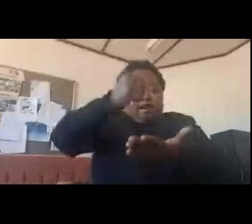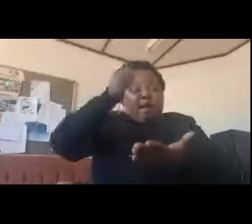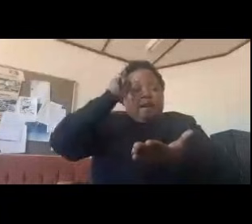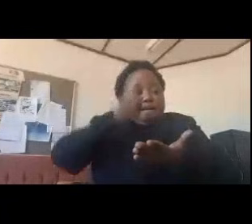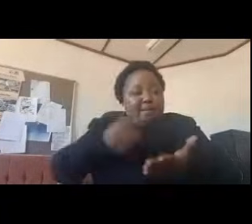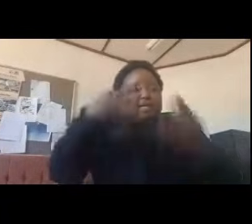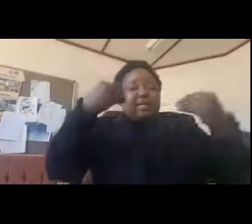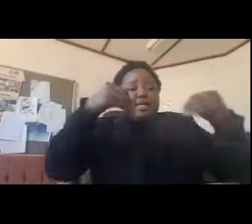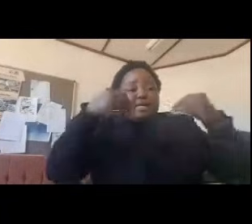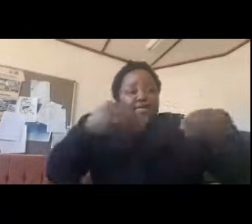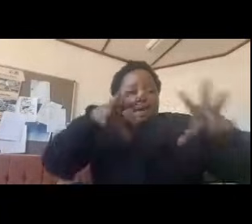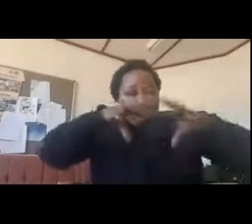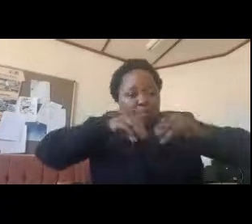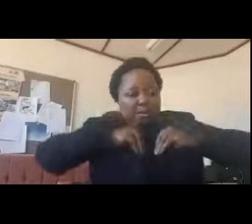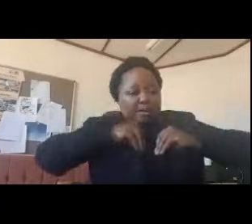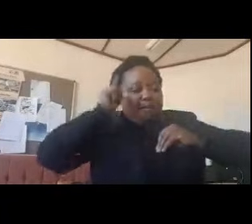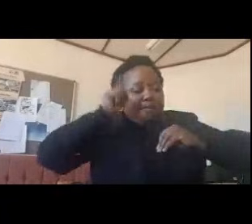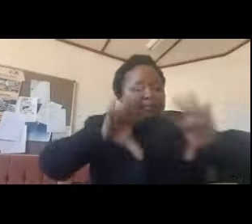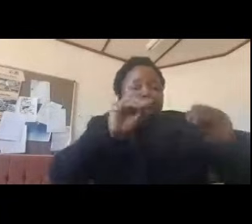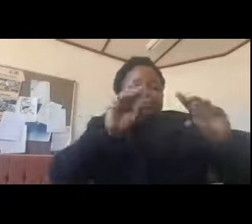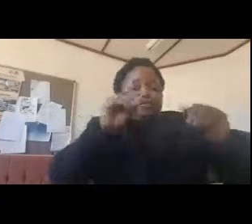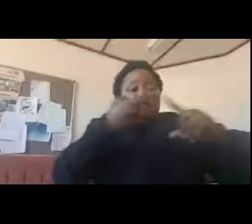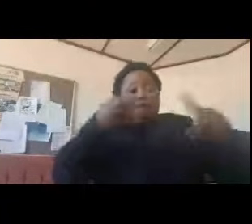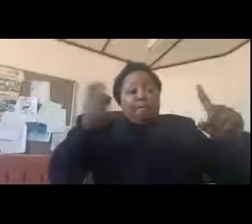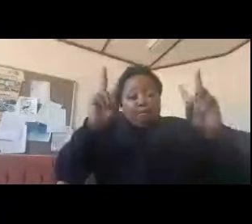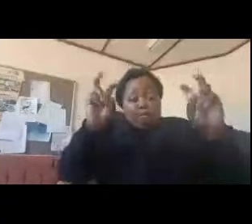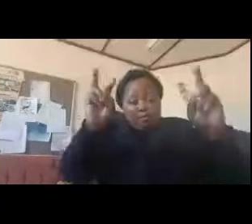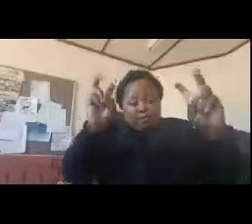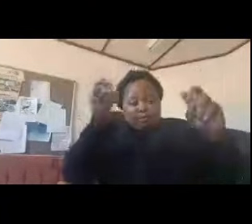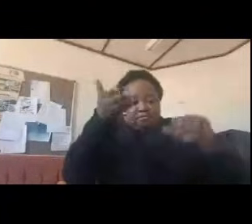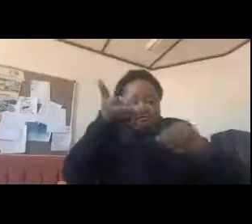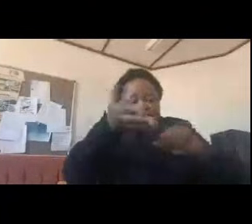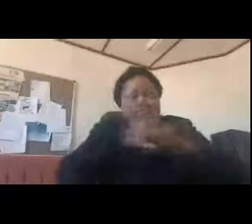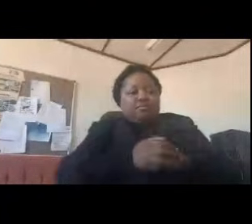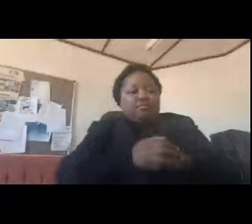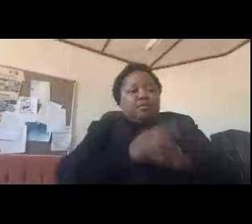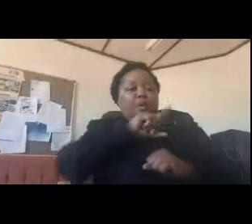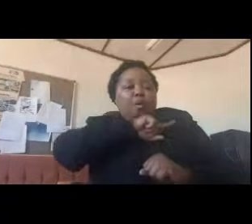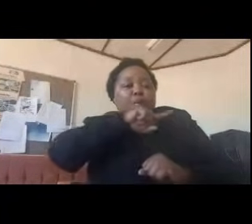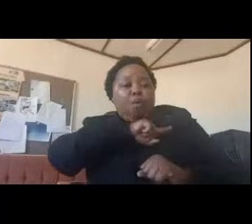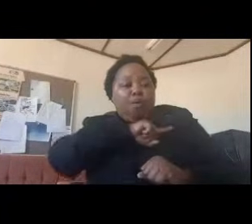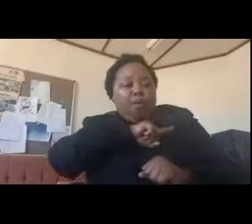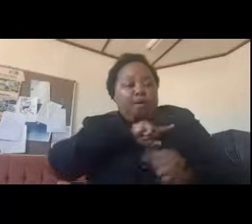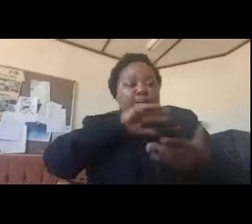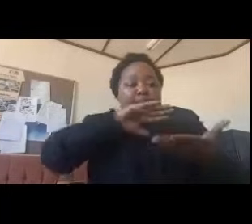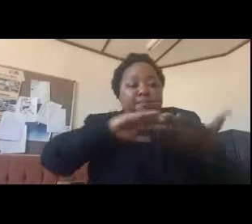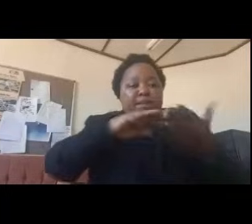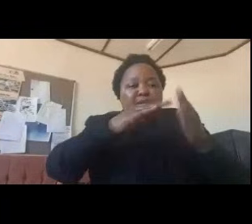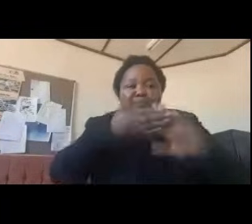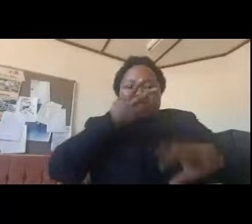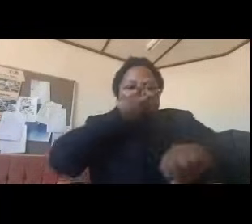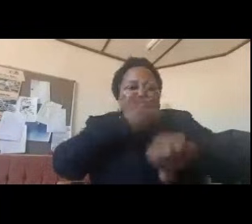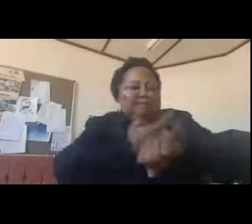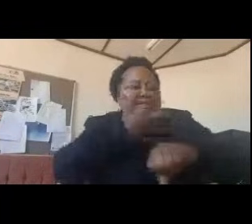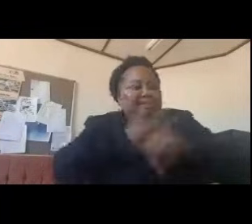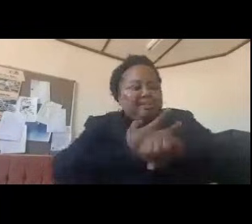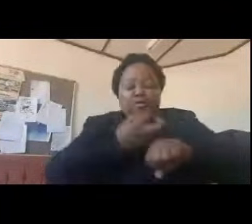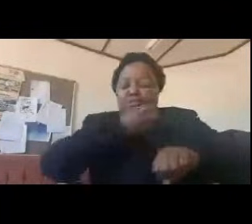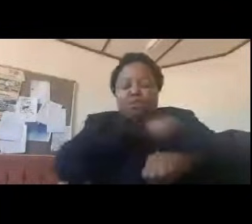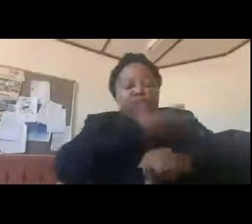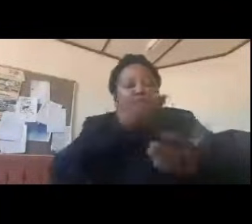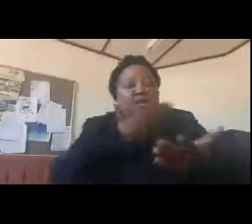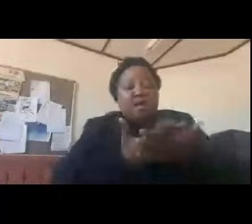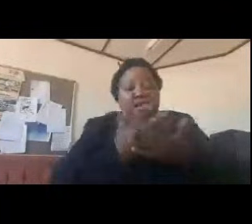disability inclusion from that concept, because it becomes more difficult to come and provide